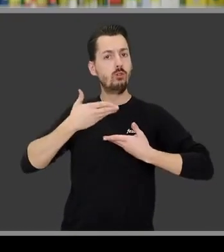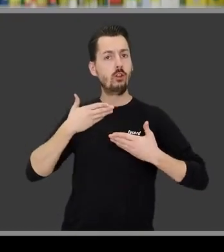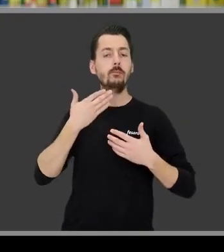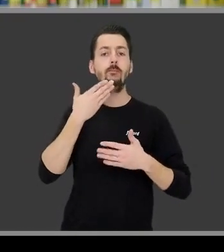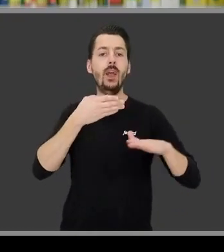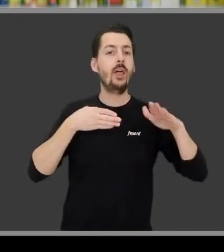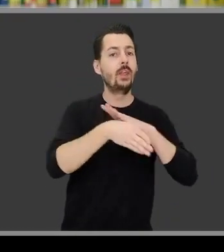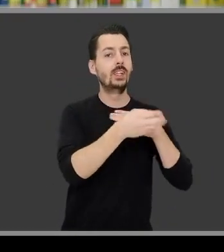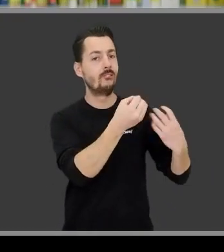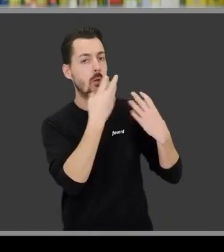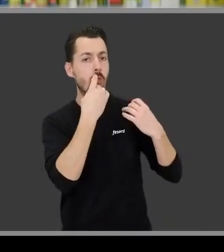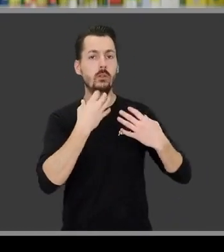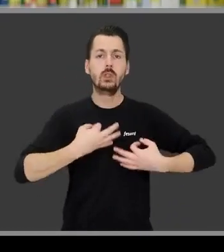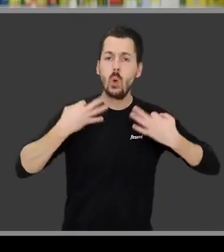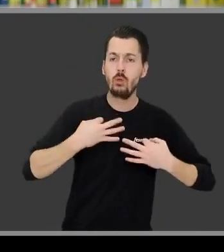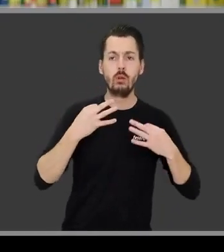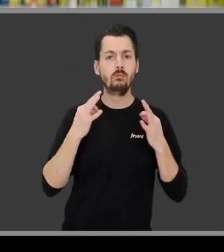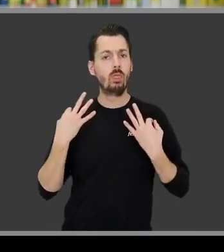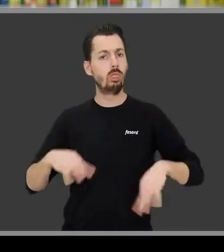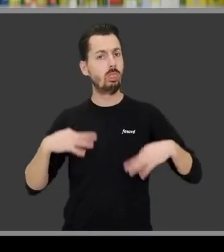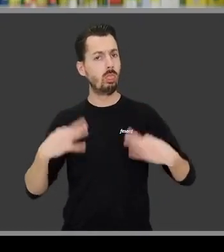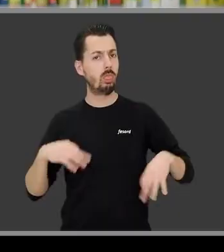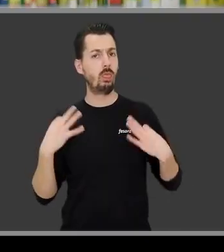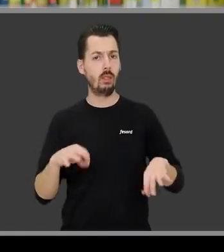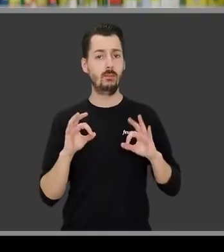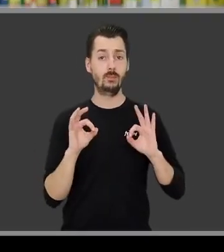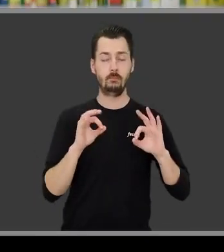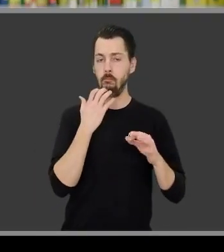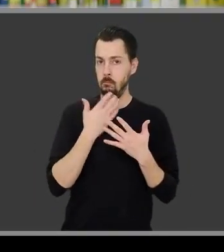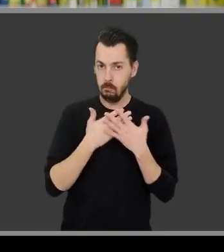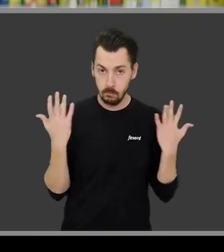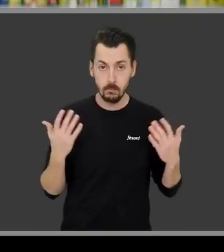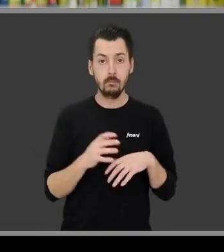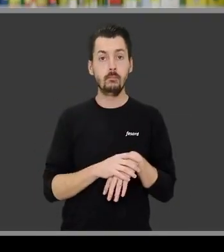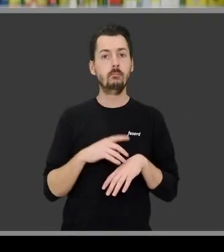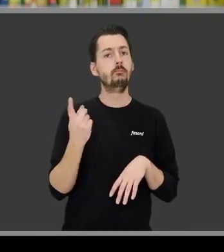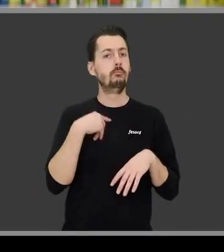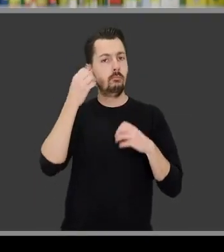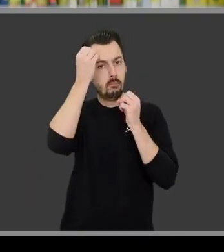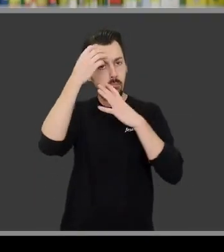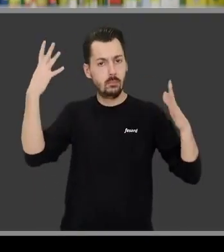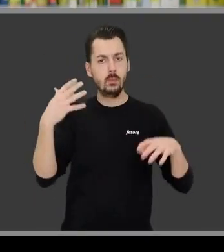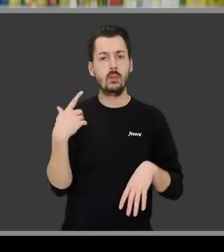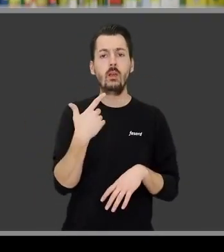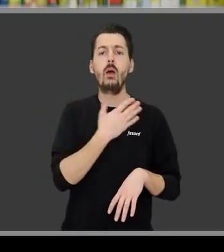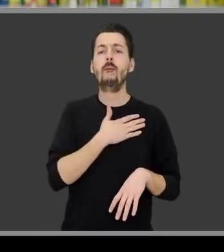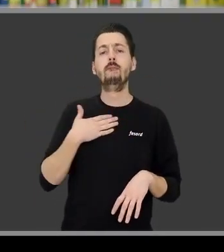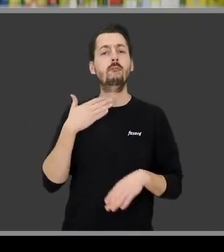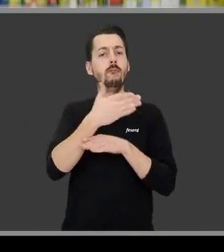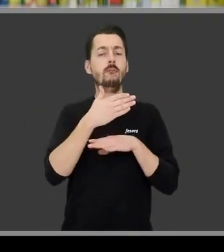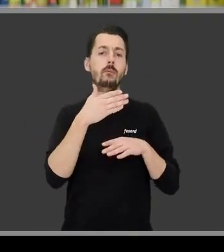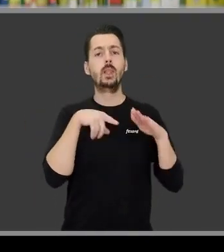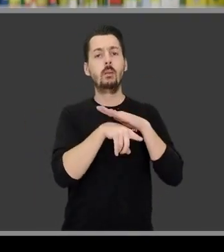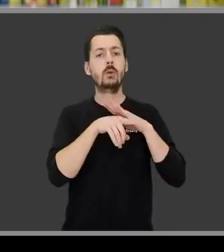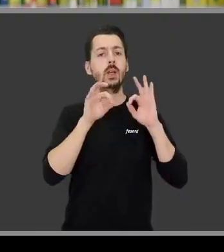able to access information in a safer and simpler way. For example, imagine that we want to complete a banking